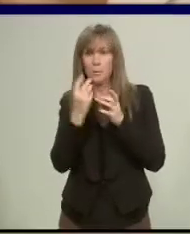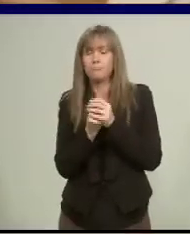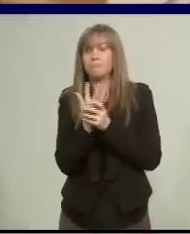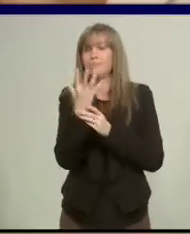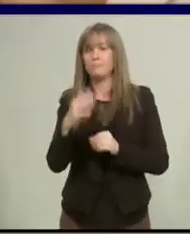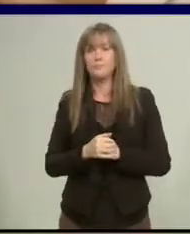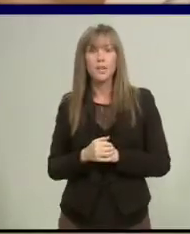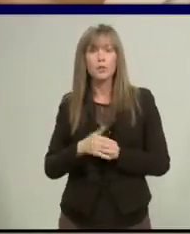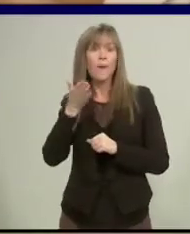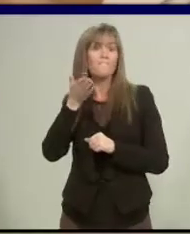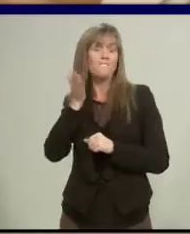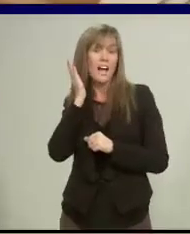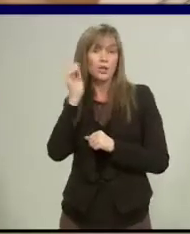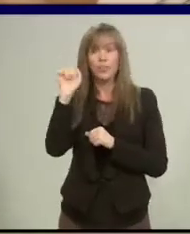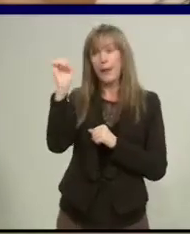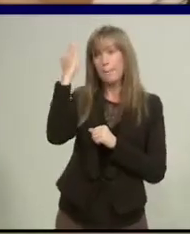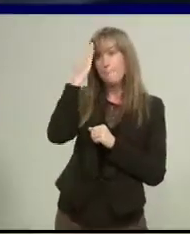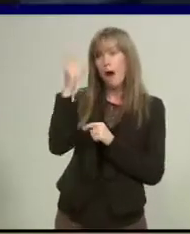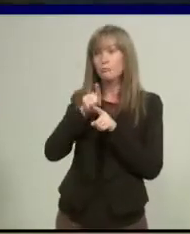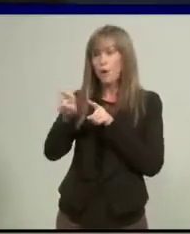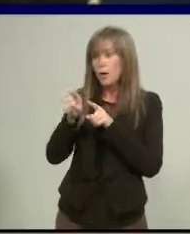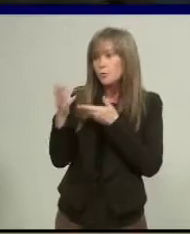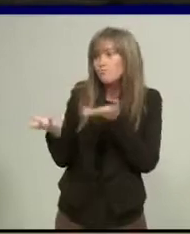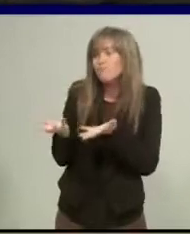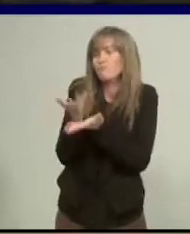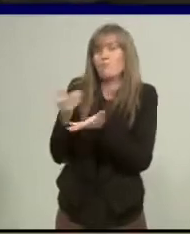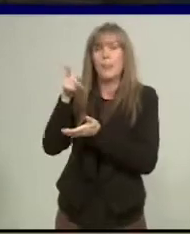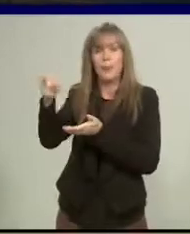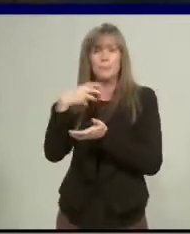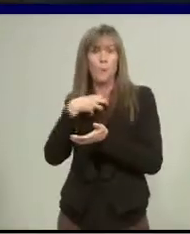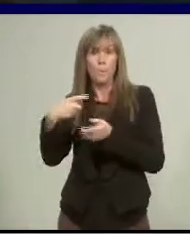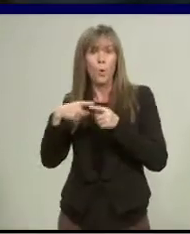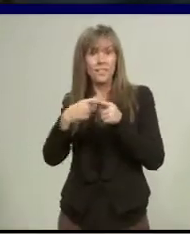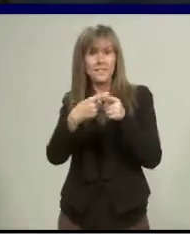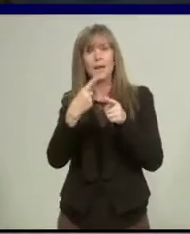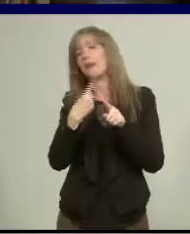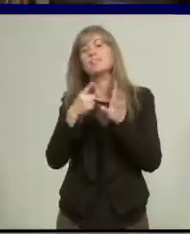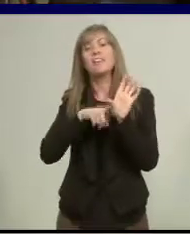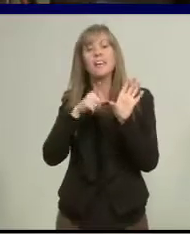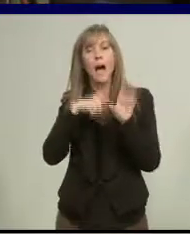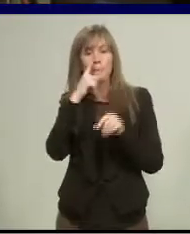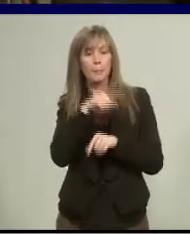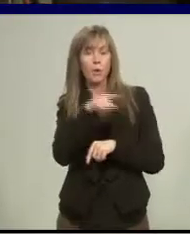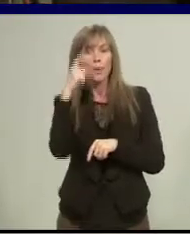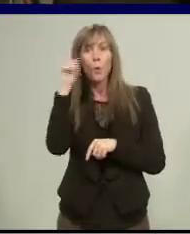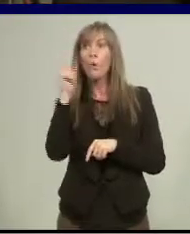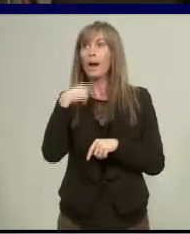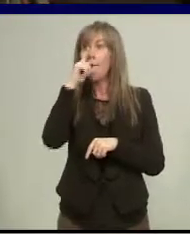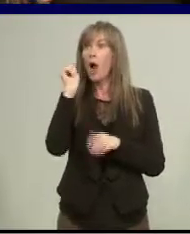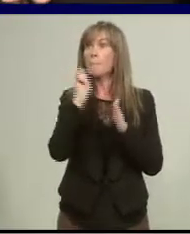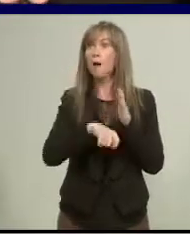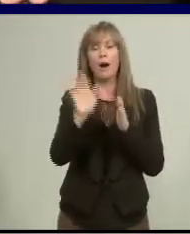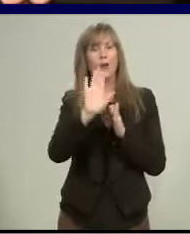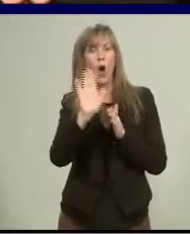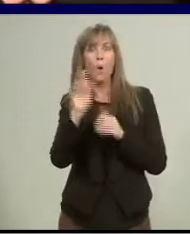young fashion minds into contemporary knitting, wanting the rising generation to think, not what can I buy, but make